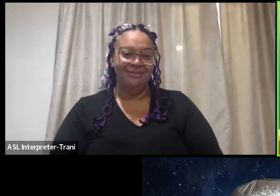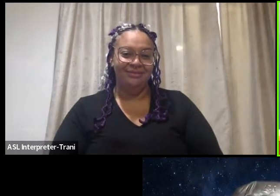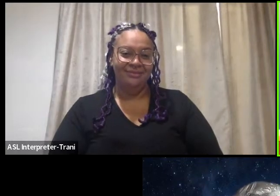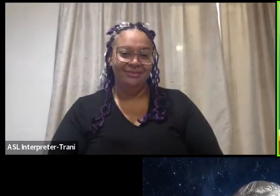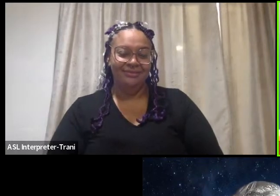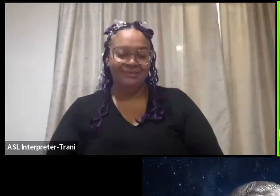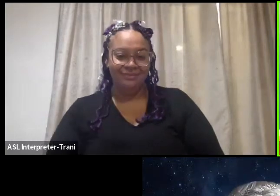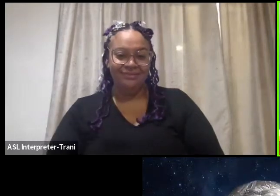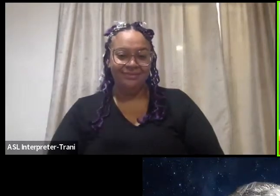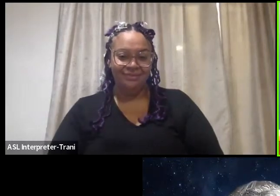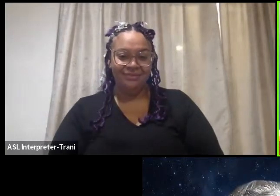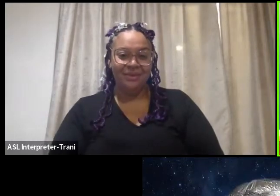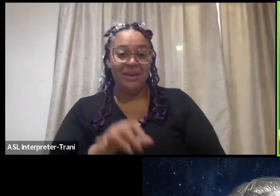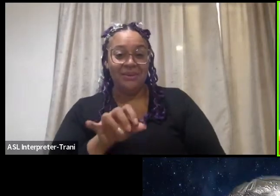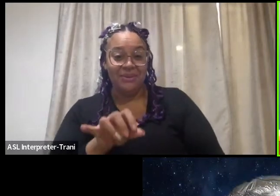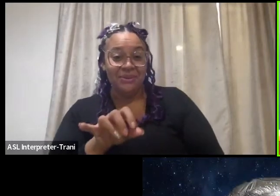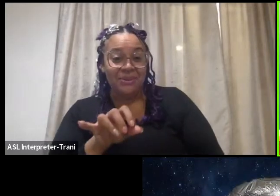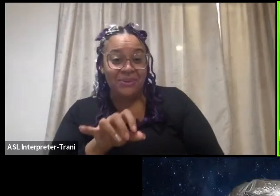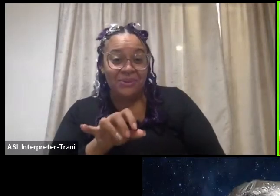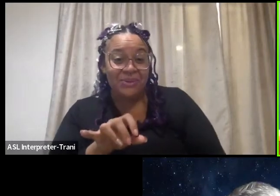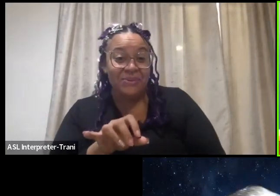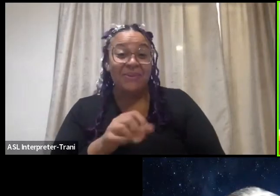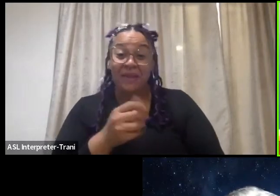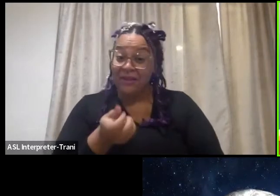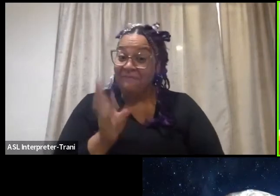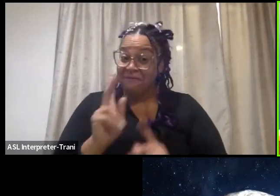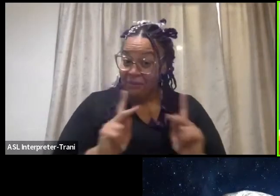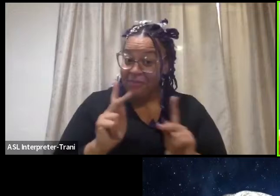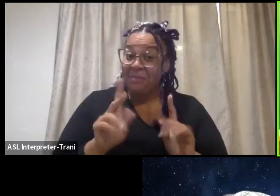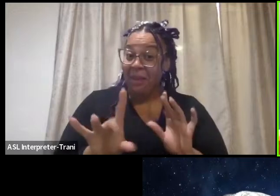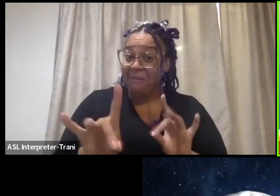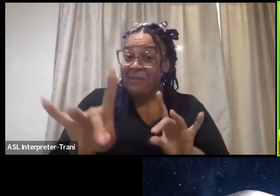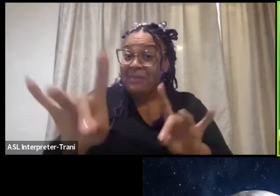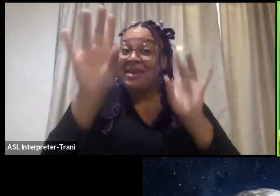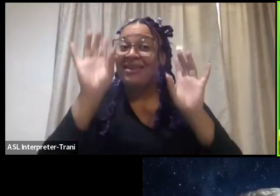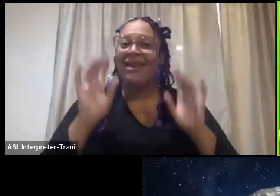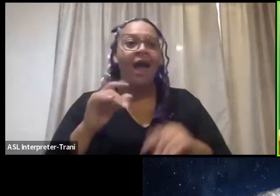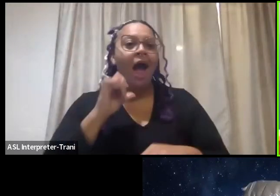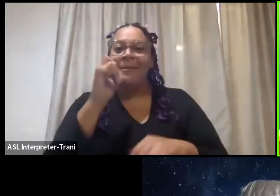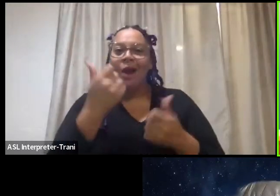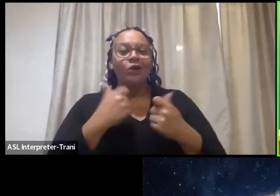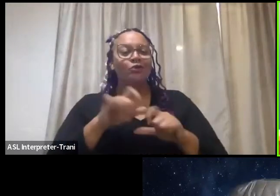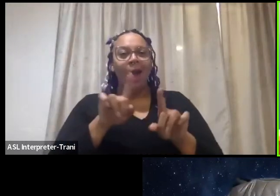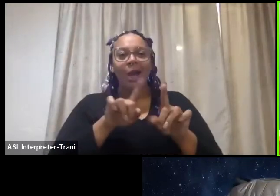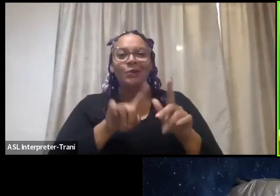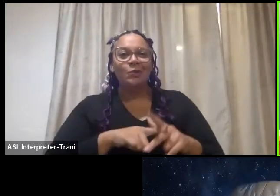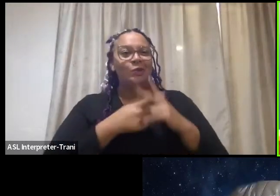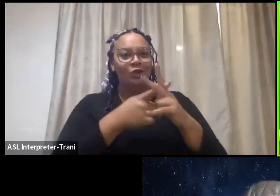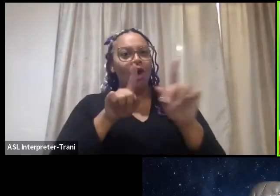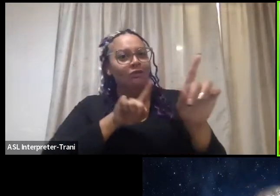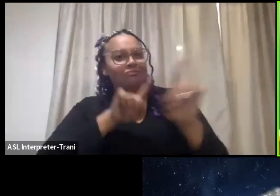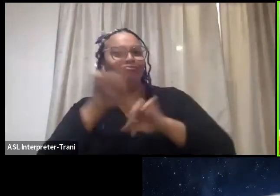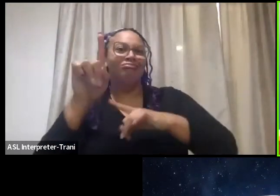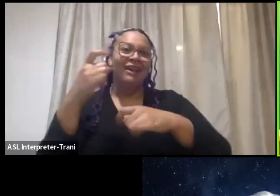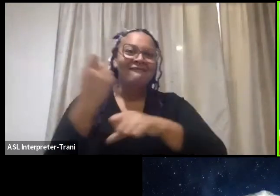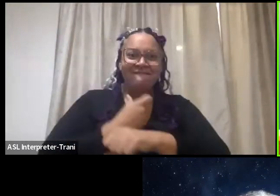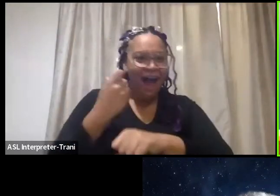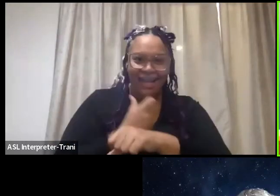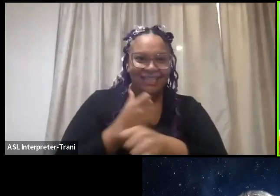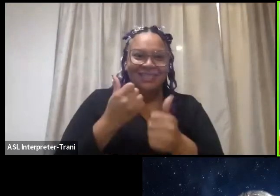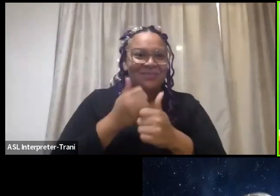And Santi's picking on him too. I'm not trying to start astrological fights amongst the zodiac